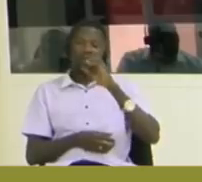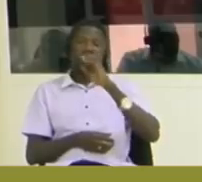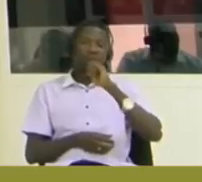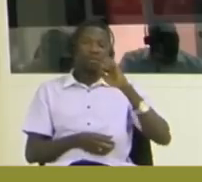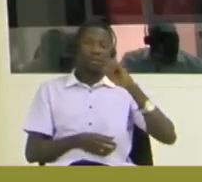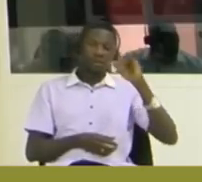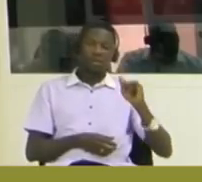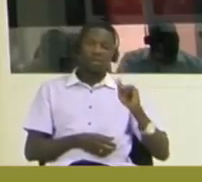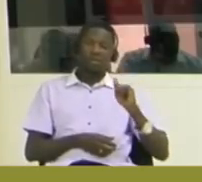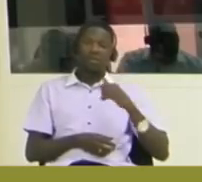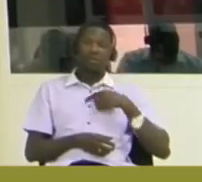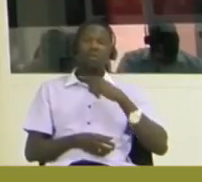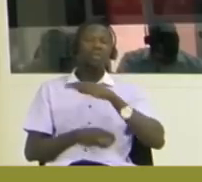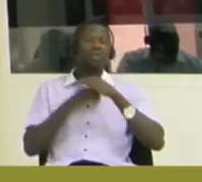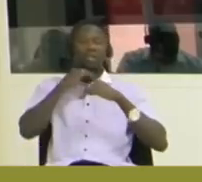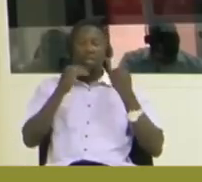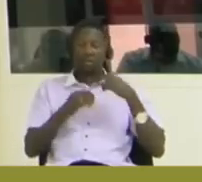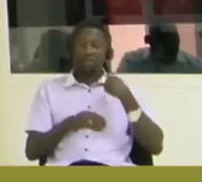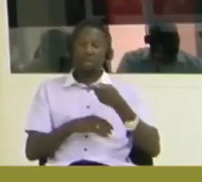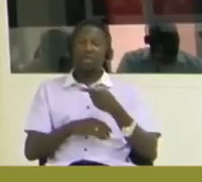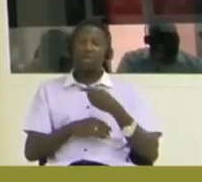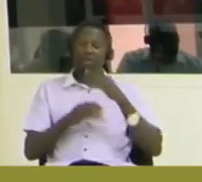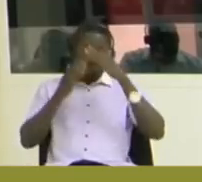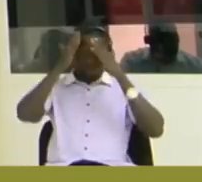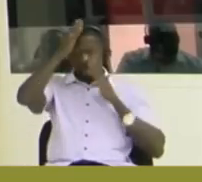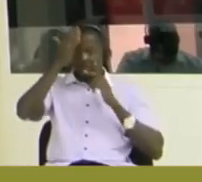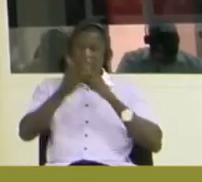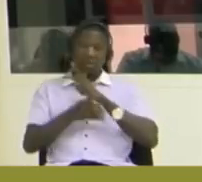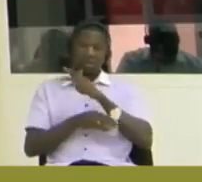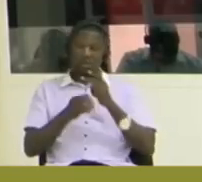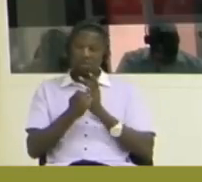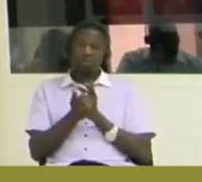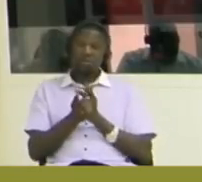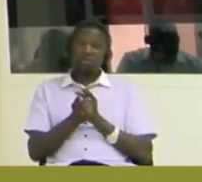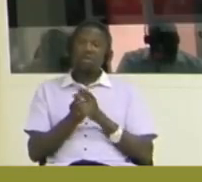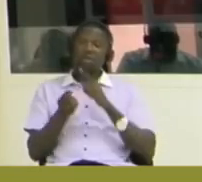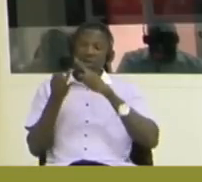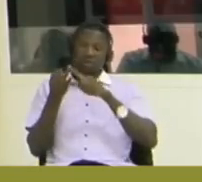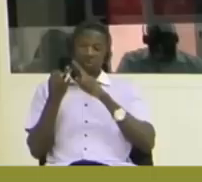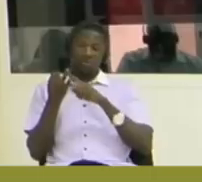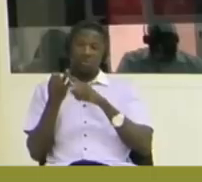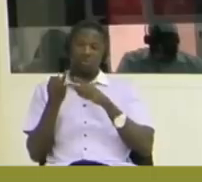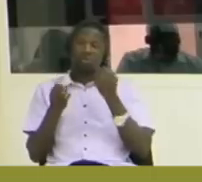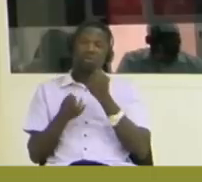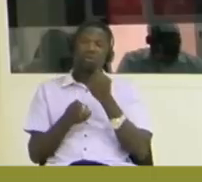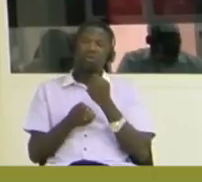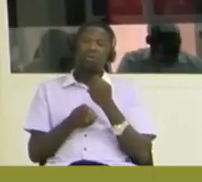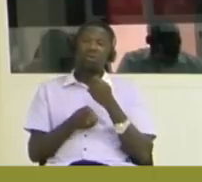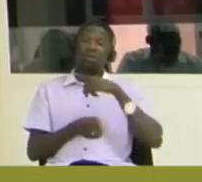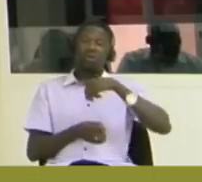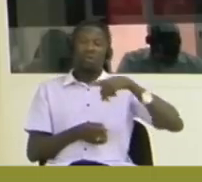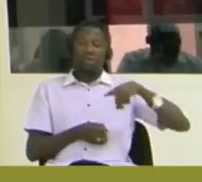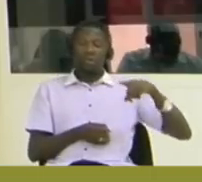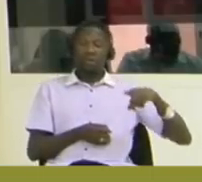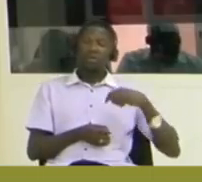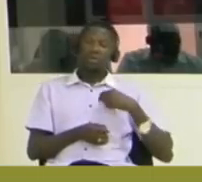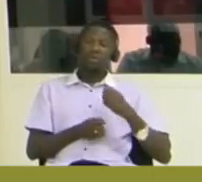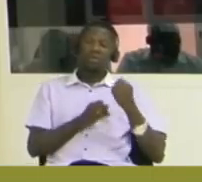by the military. In part two, because it was a PPP stronghold that we had not yet